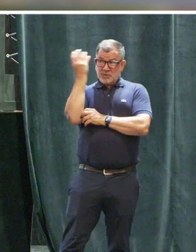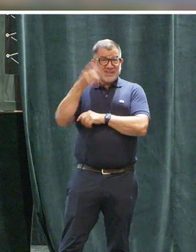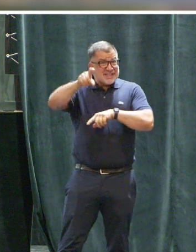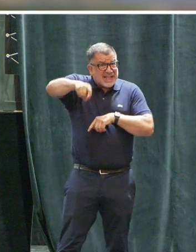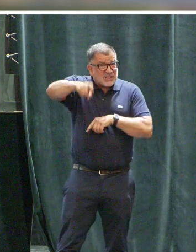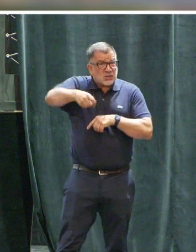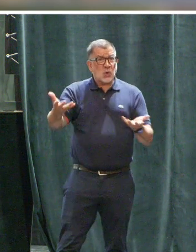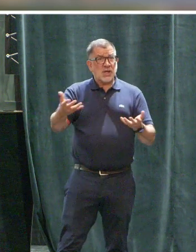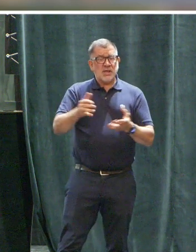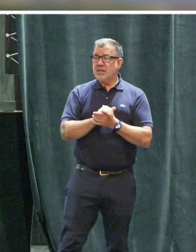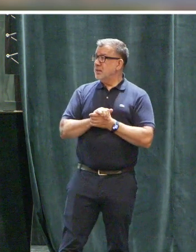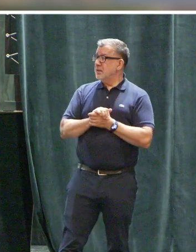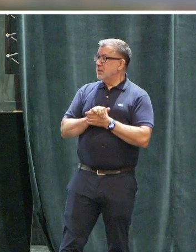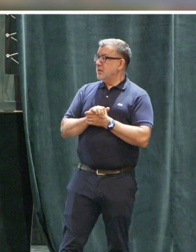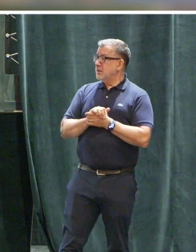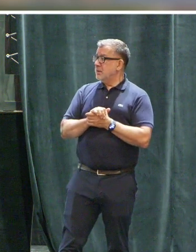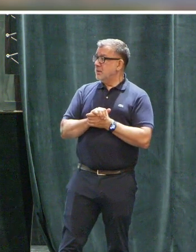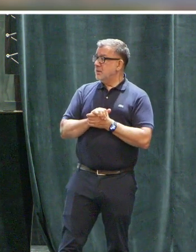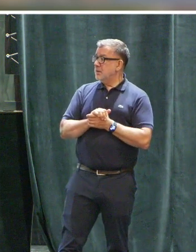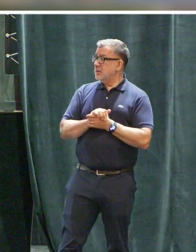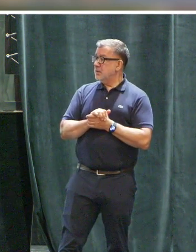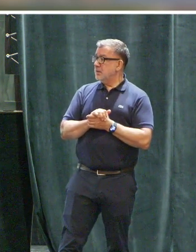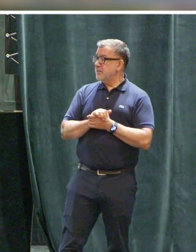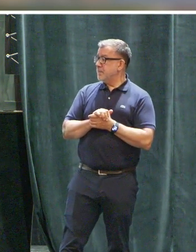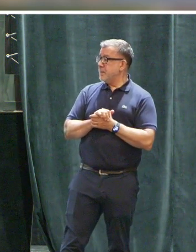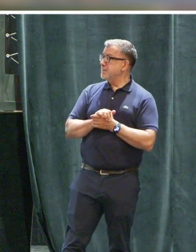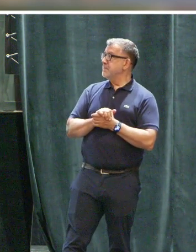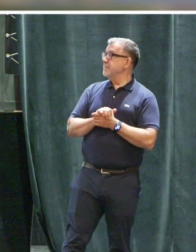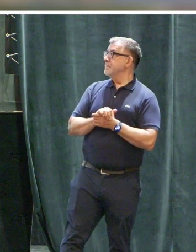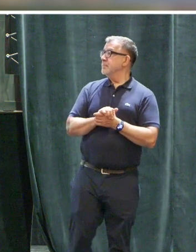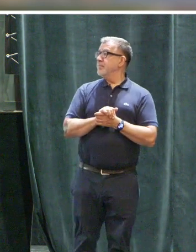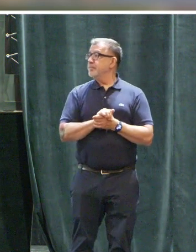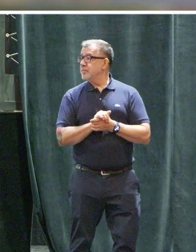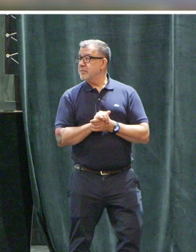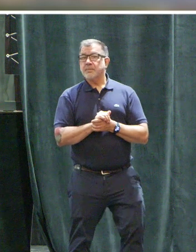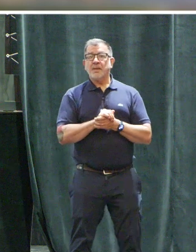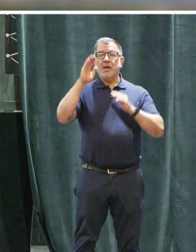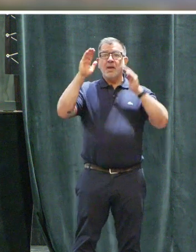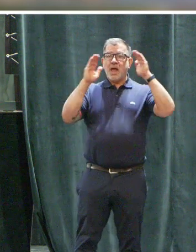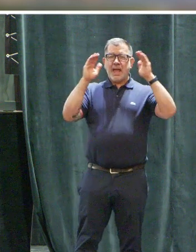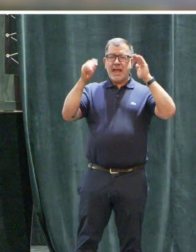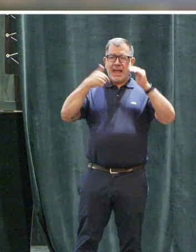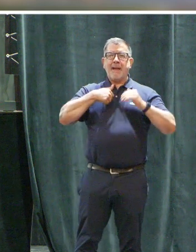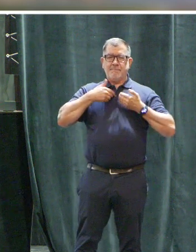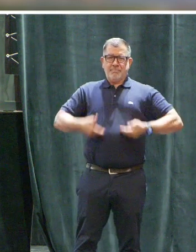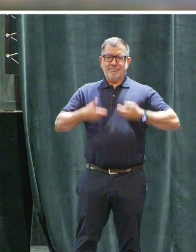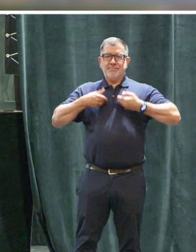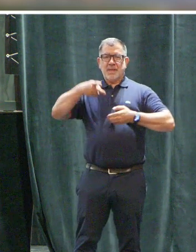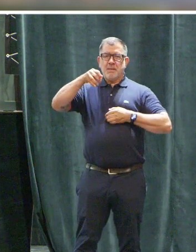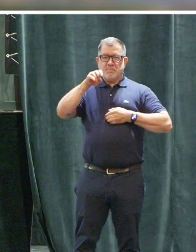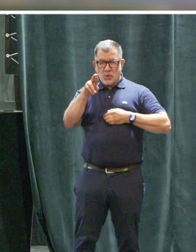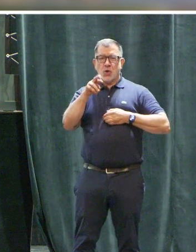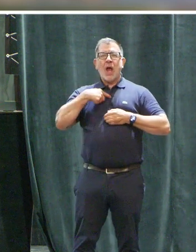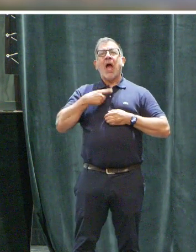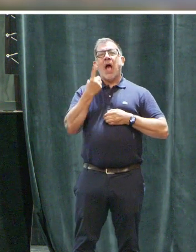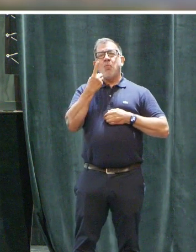Thank you. Hi, I'm Peter Gluss. I'm one of the engineers